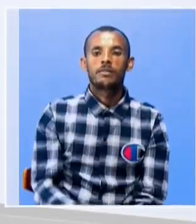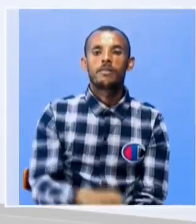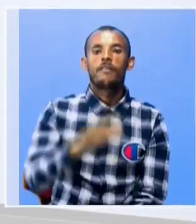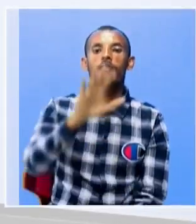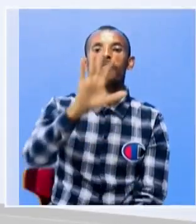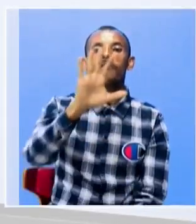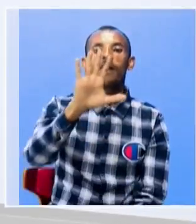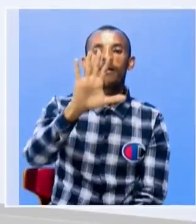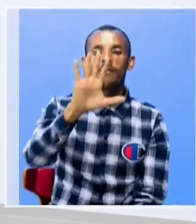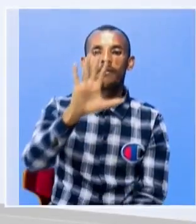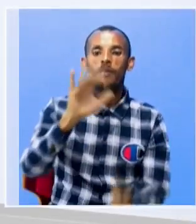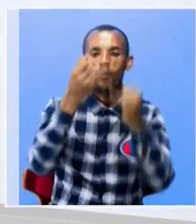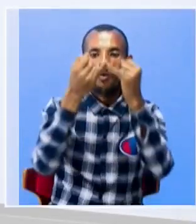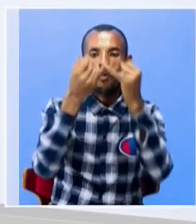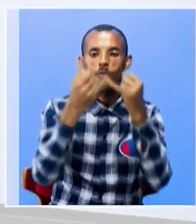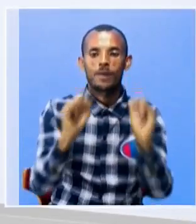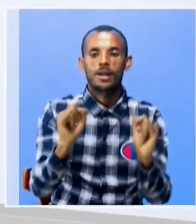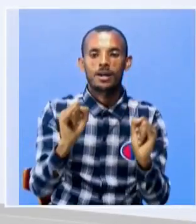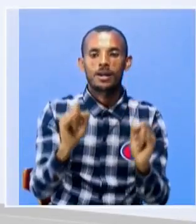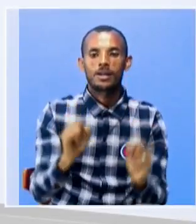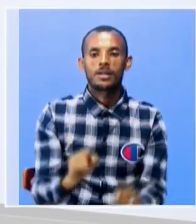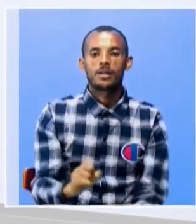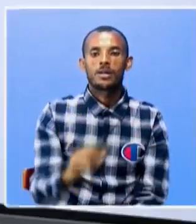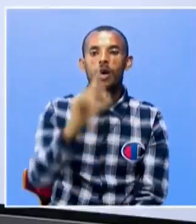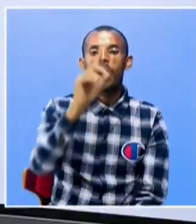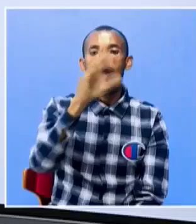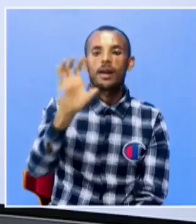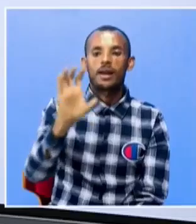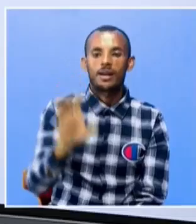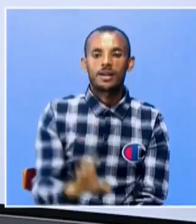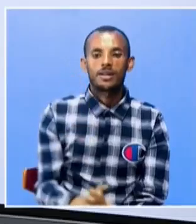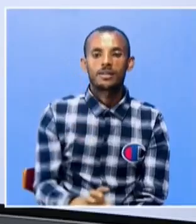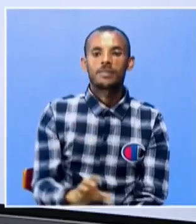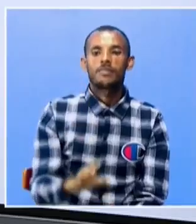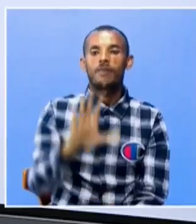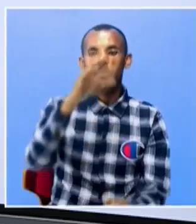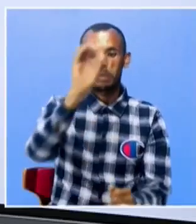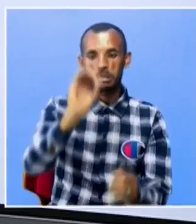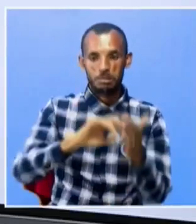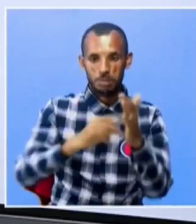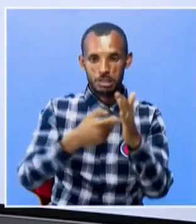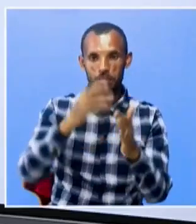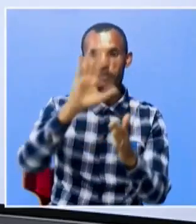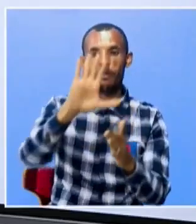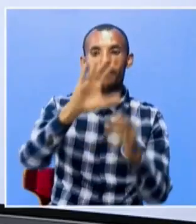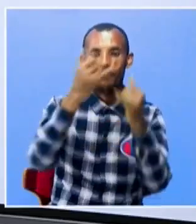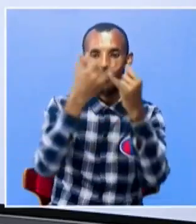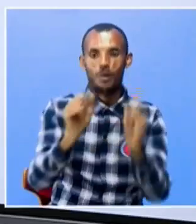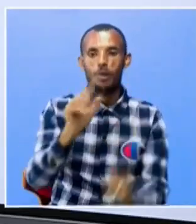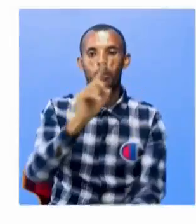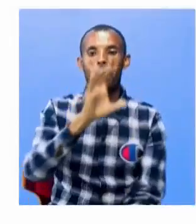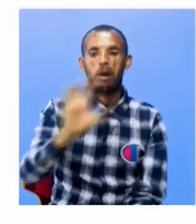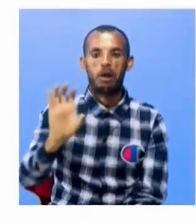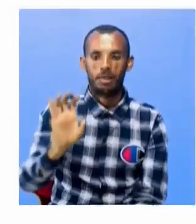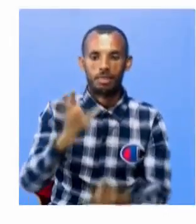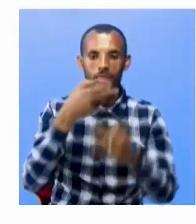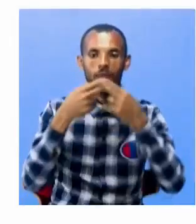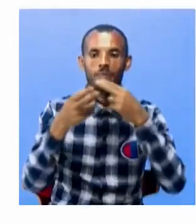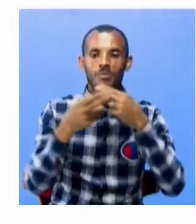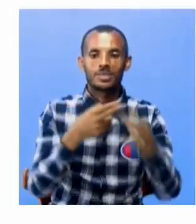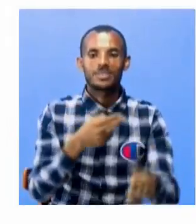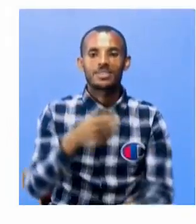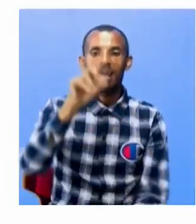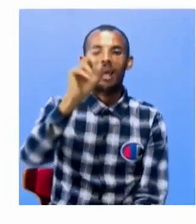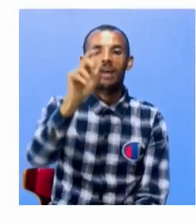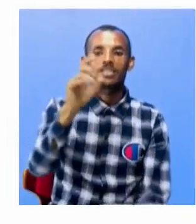5 over 100, 5% means 5 out of 100 times